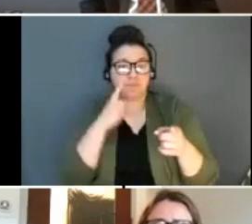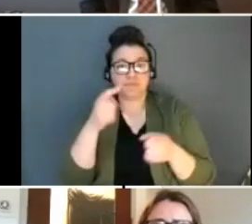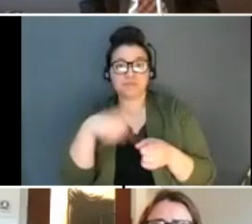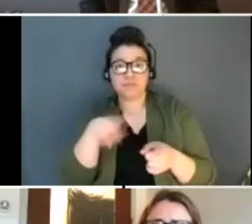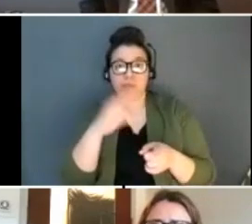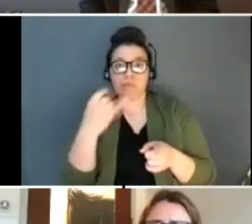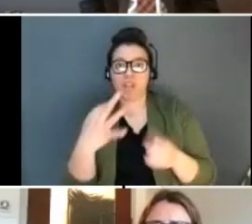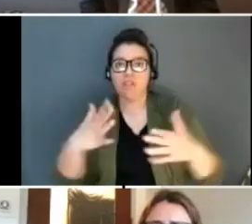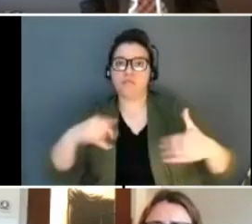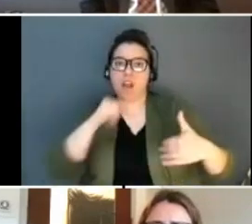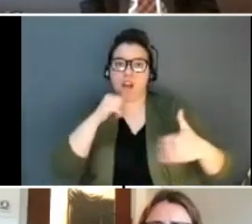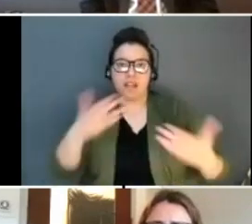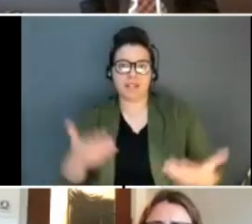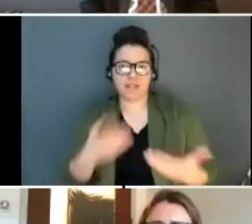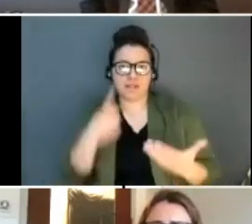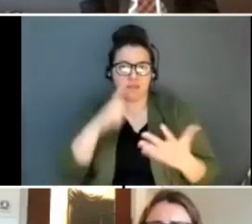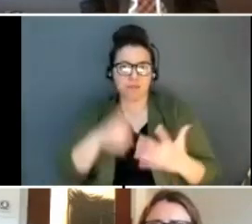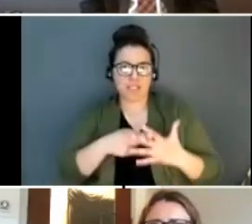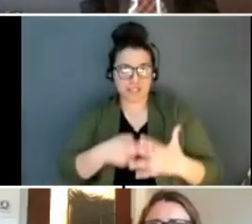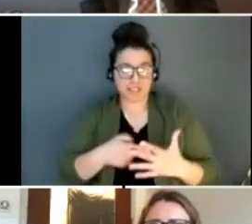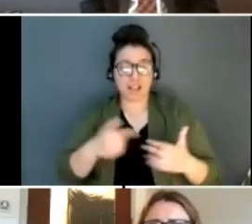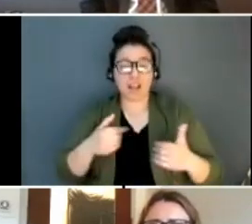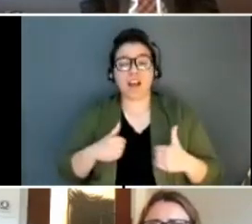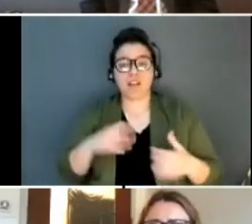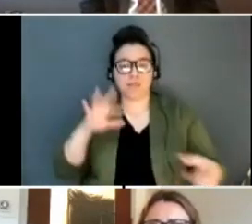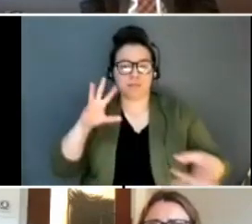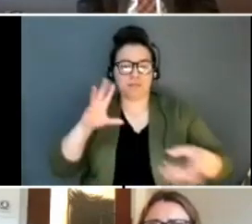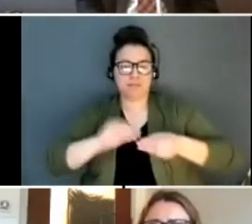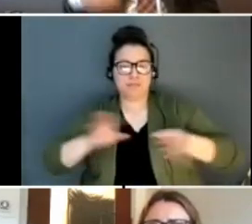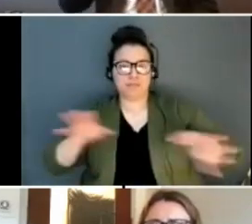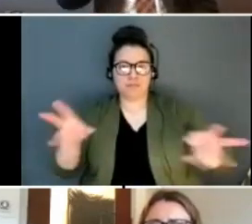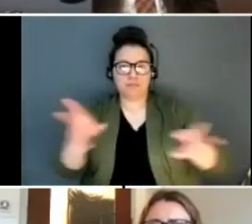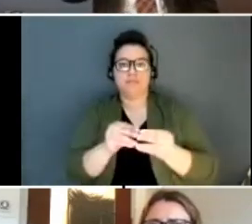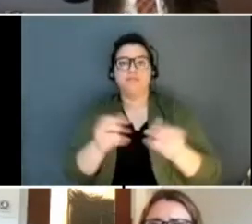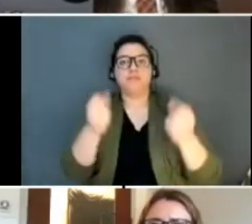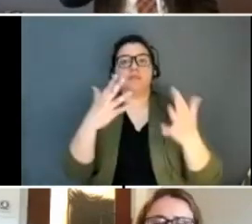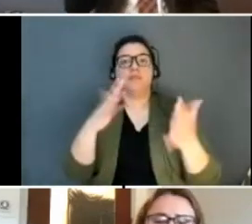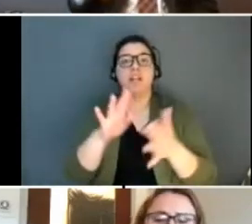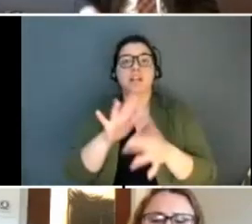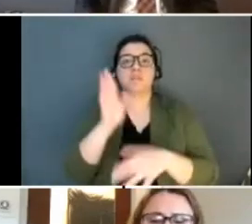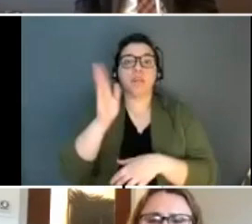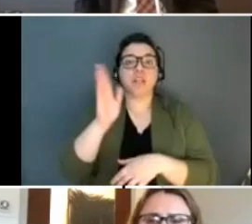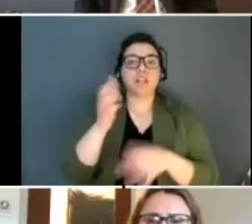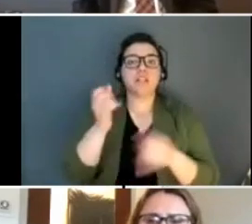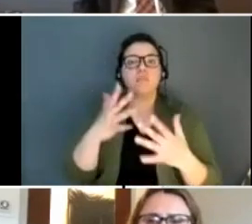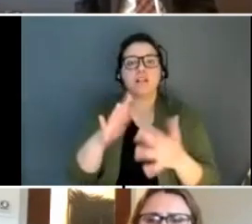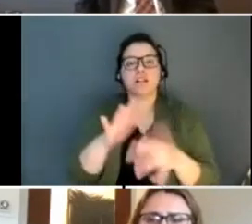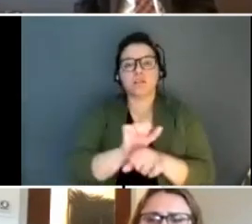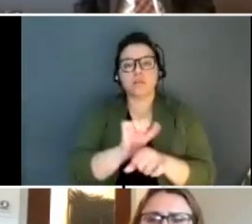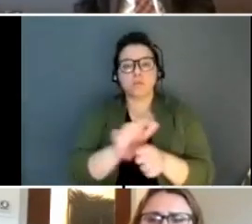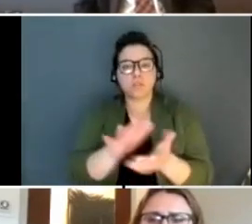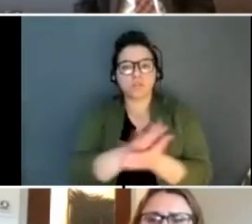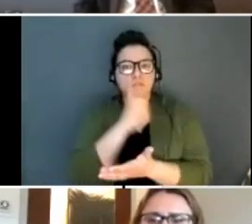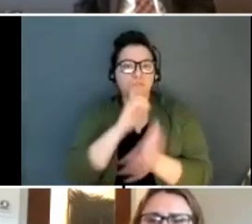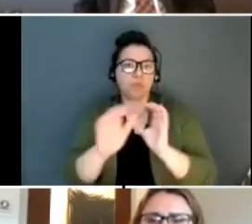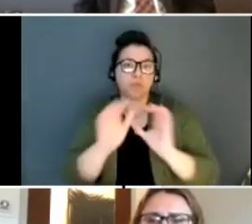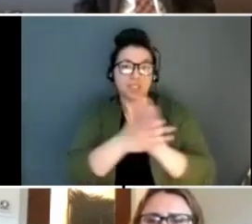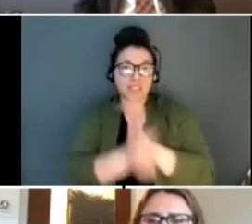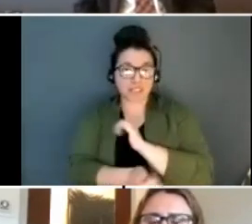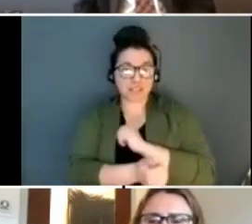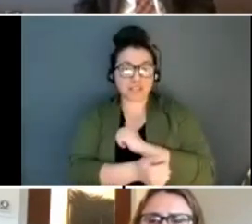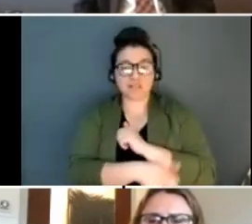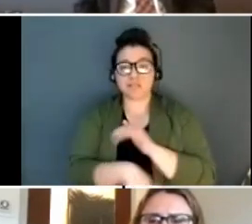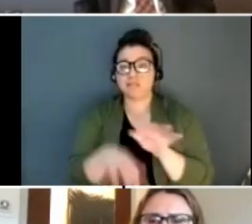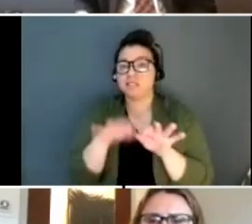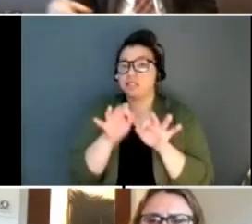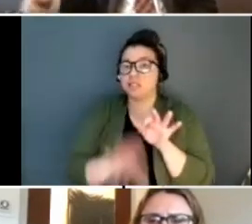it, we put together a collection of presentations and worksheets on best practice communication skills, simple worksheets.